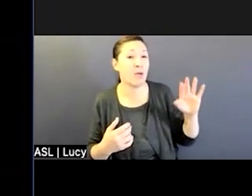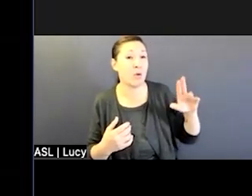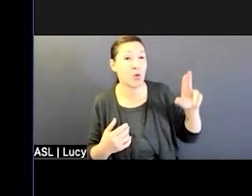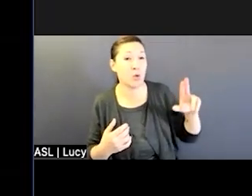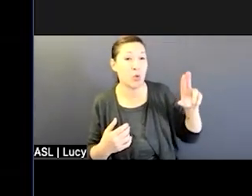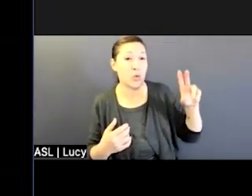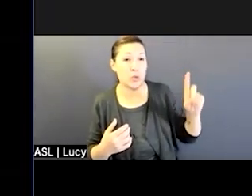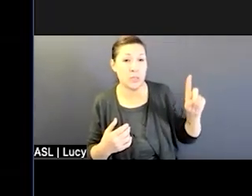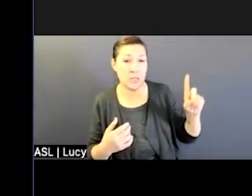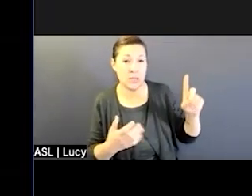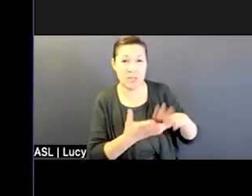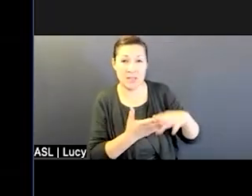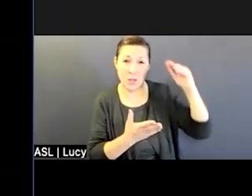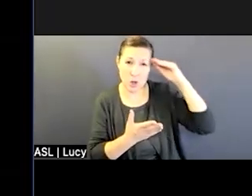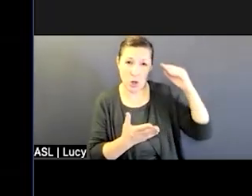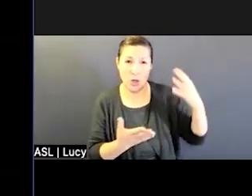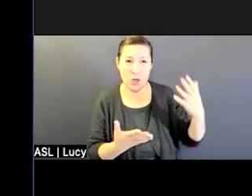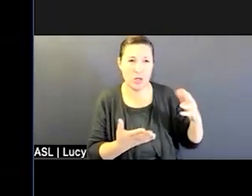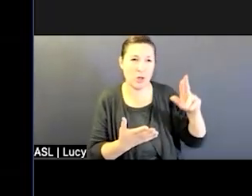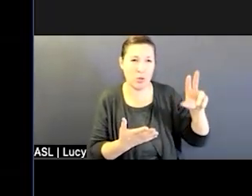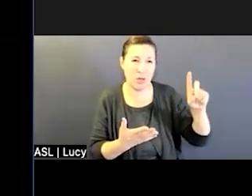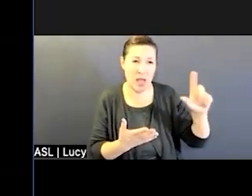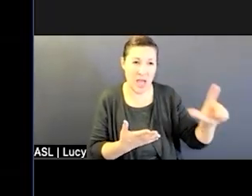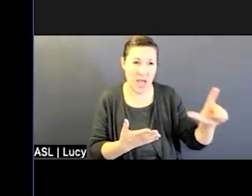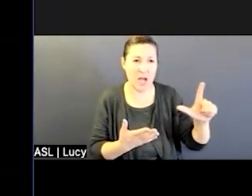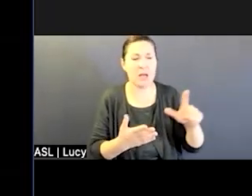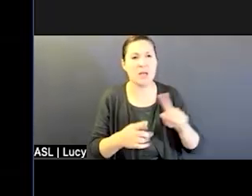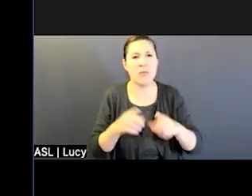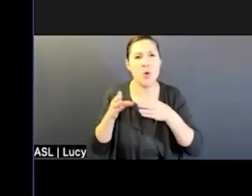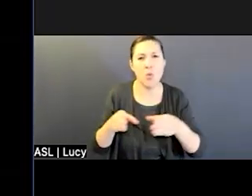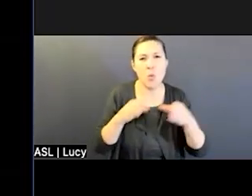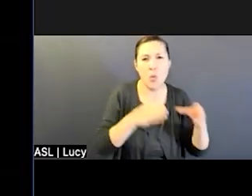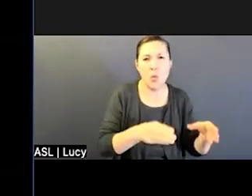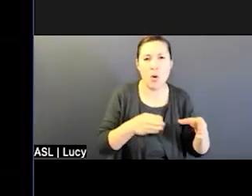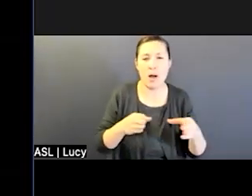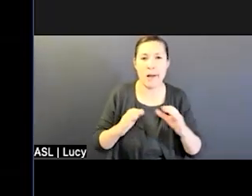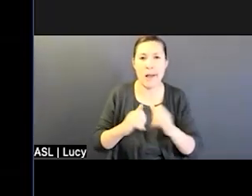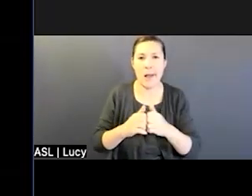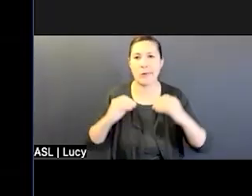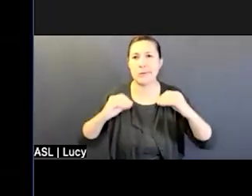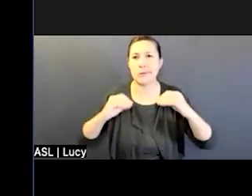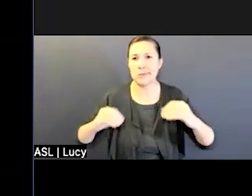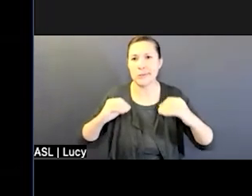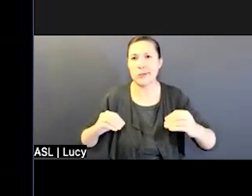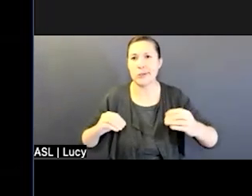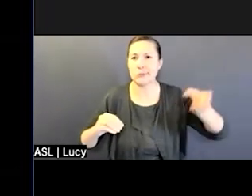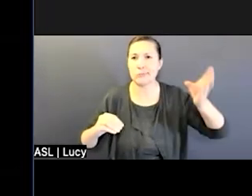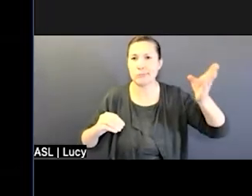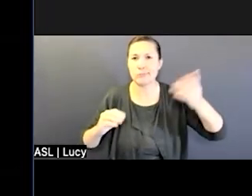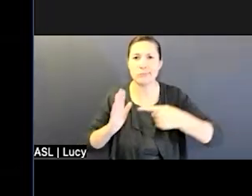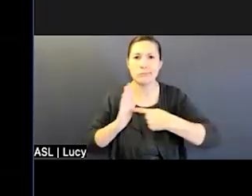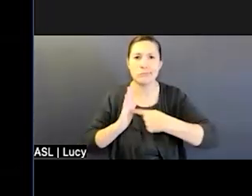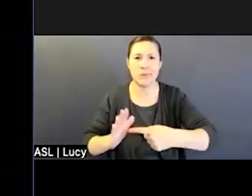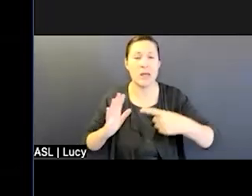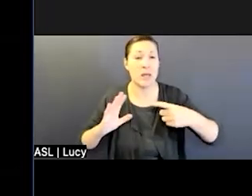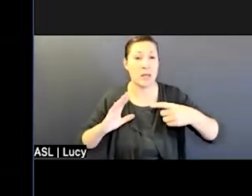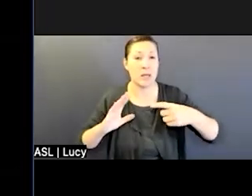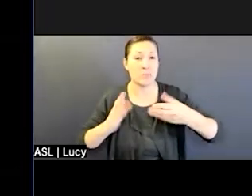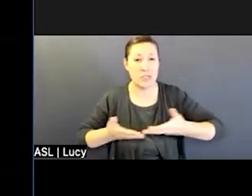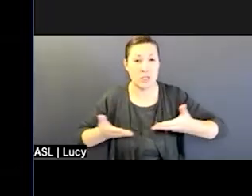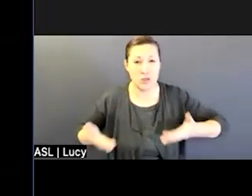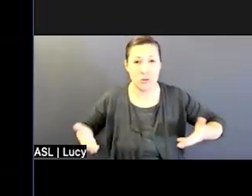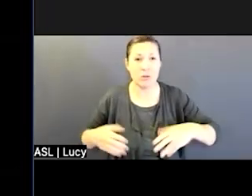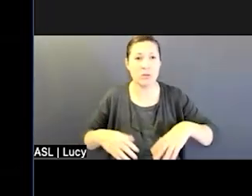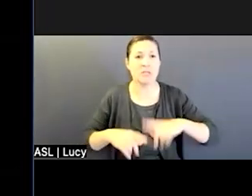at multiple ways to present material, to help people engage with the material, and multiple ways to show how